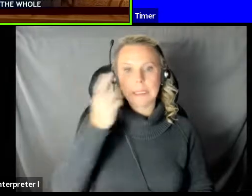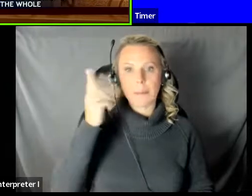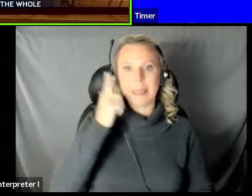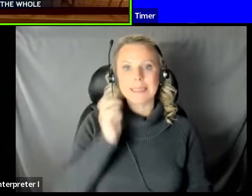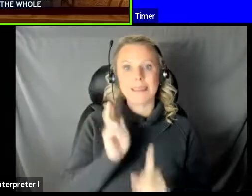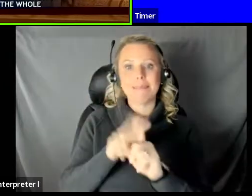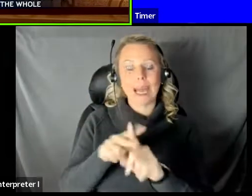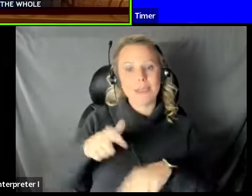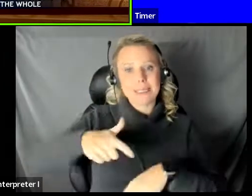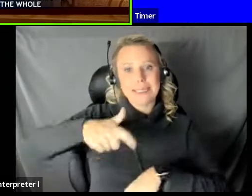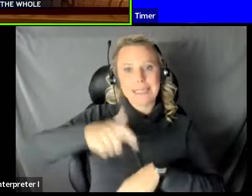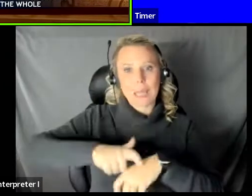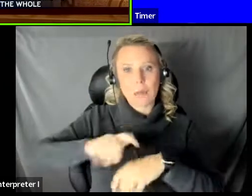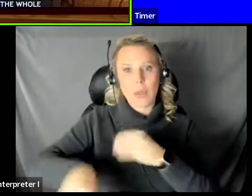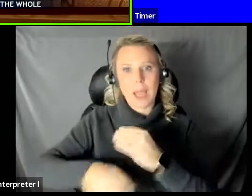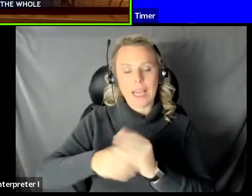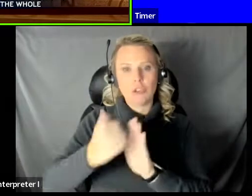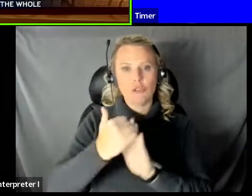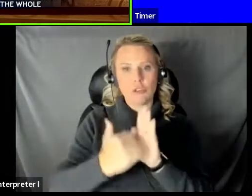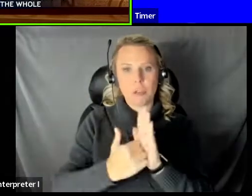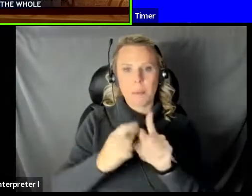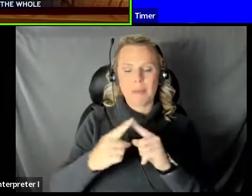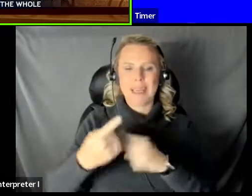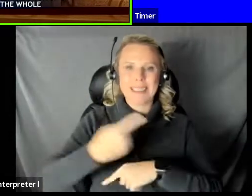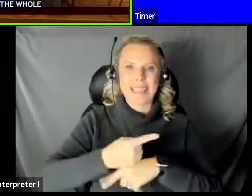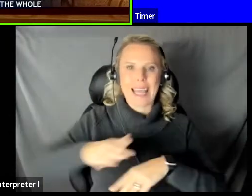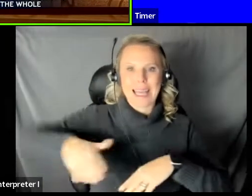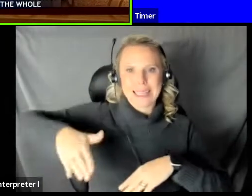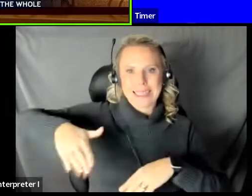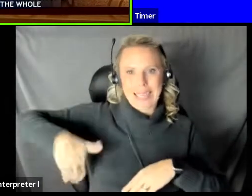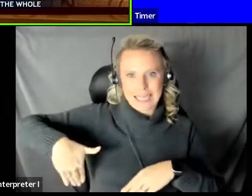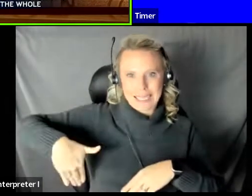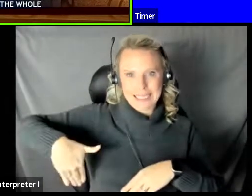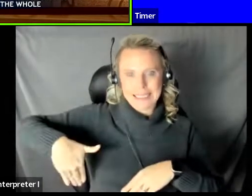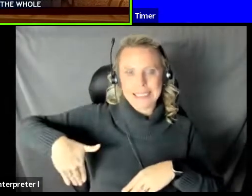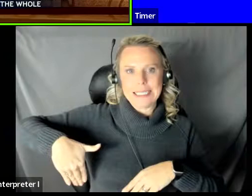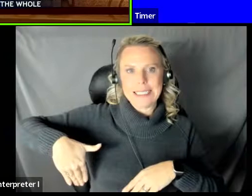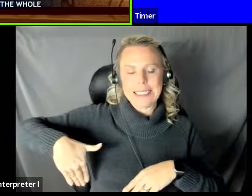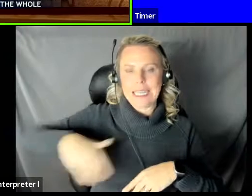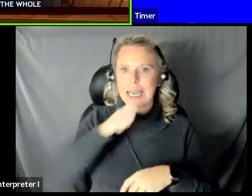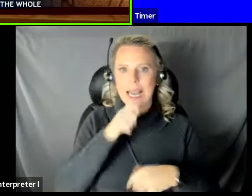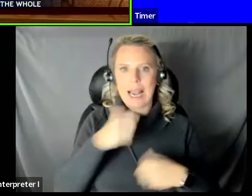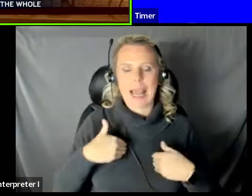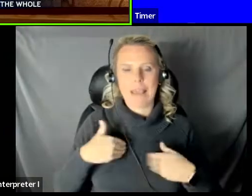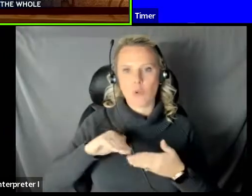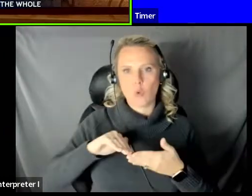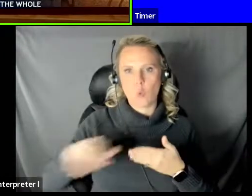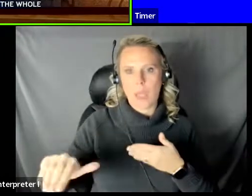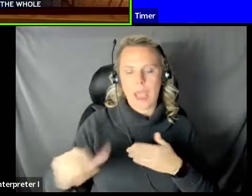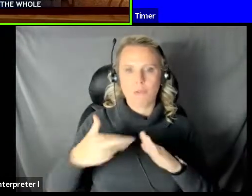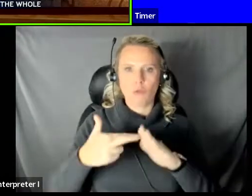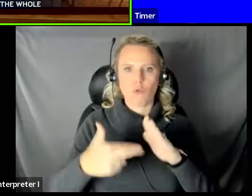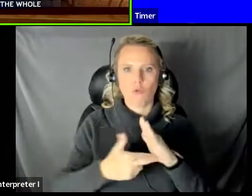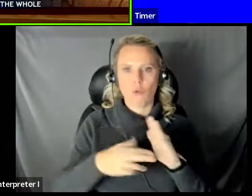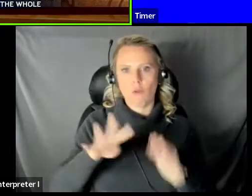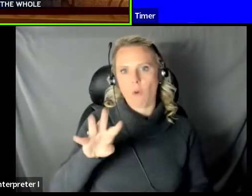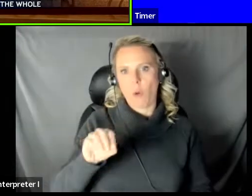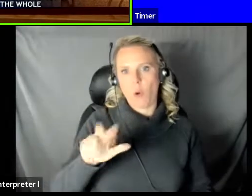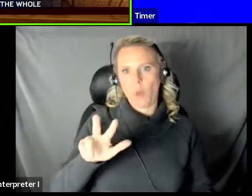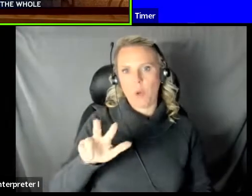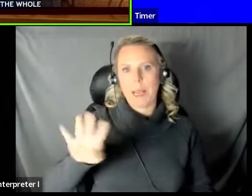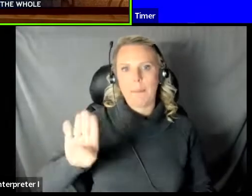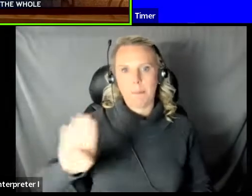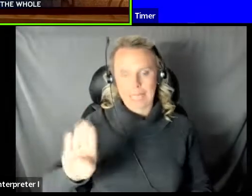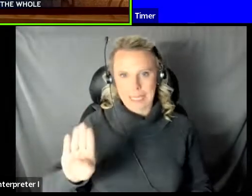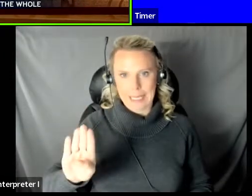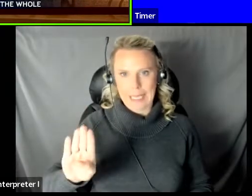filed timely to get on the agenda, they were filed a day late in terms of not having to waive Rule 403B.